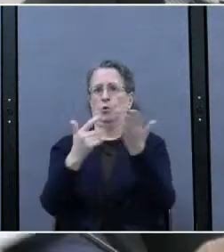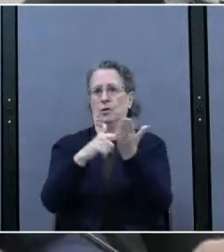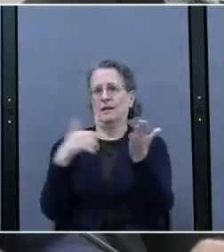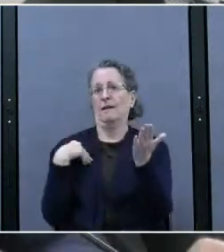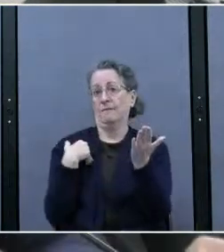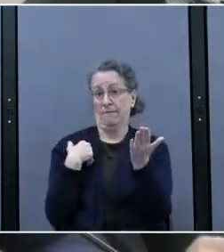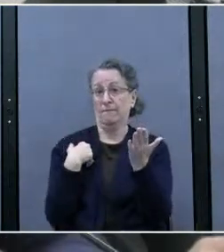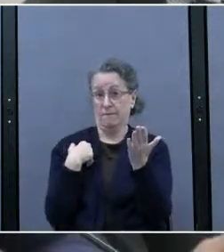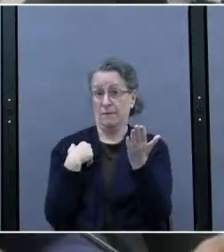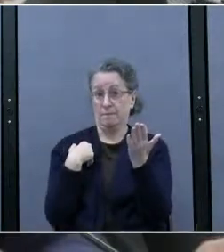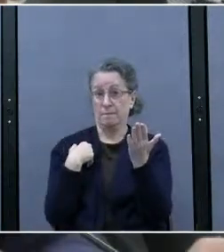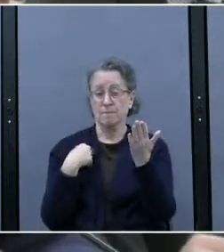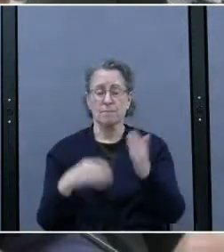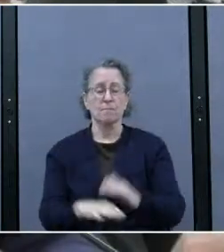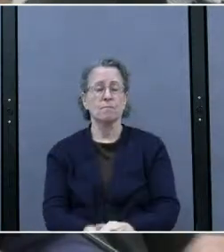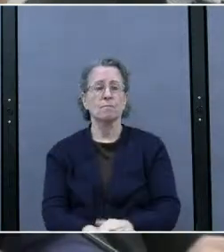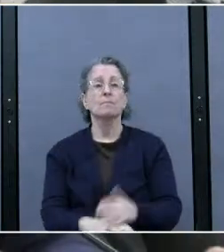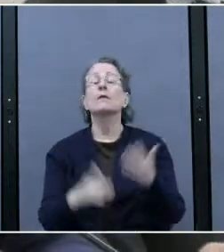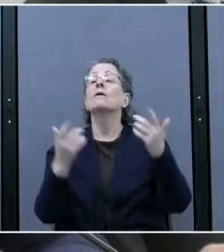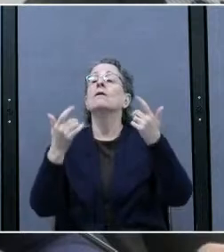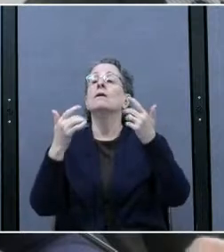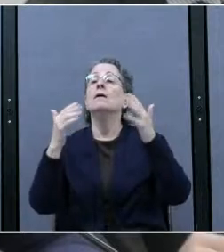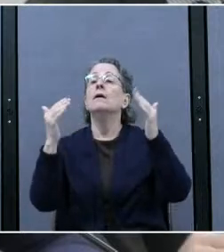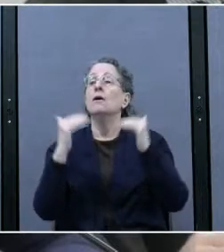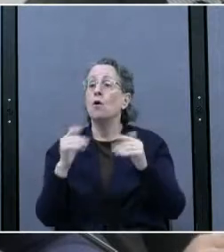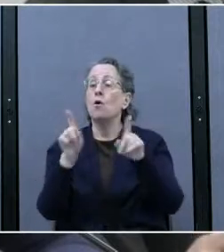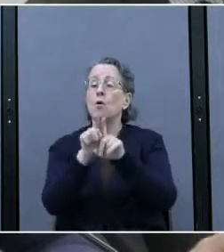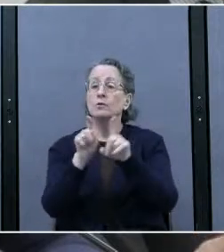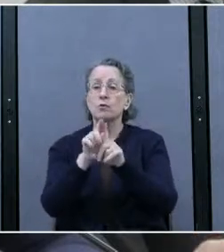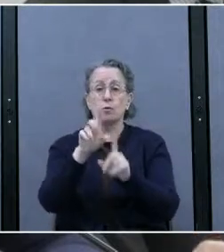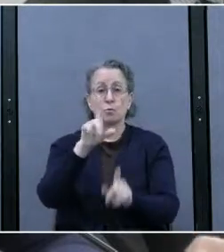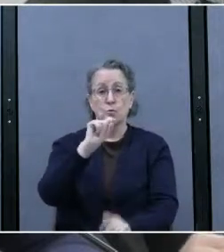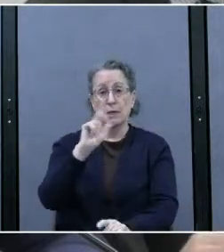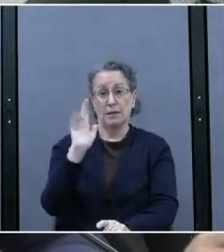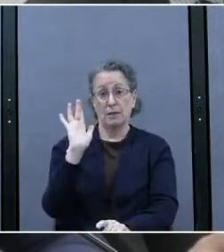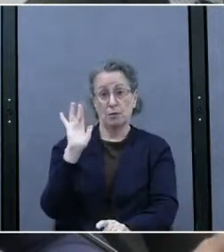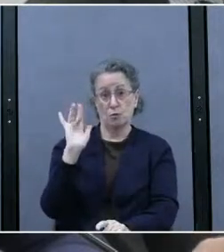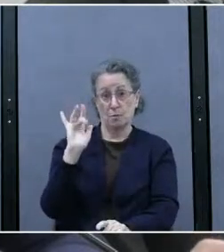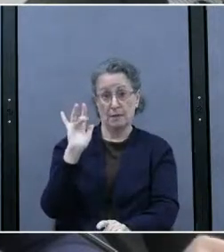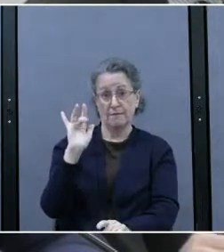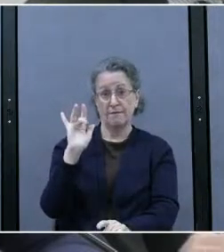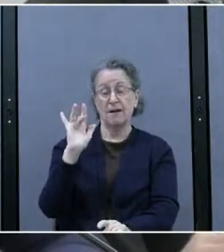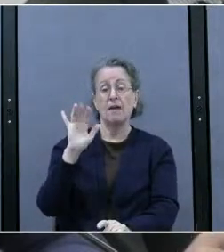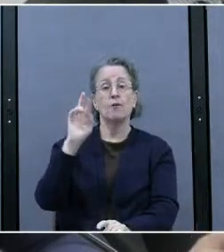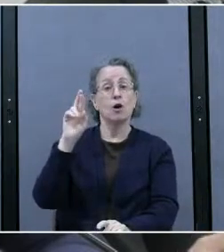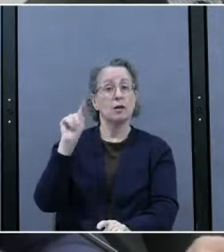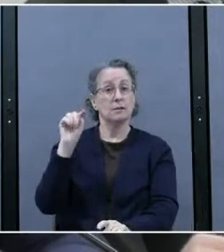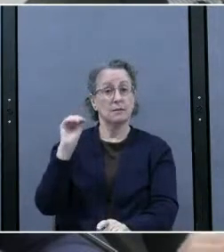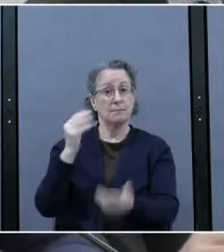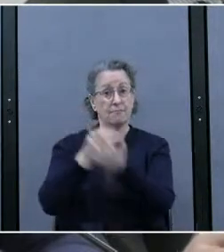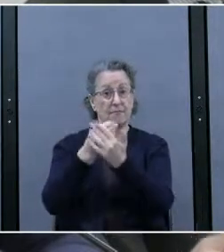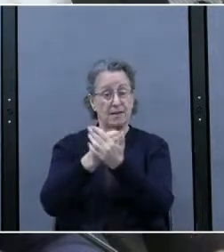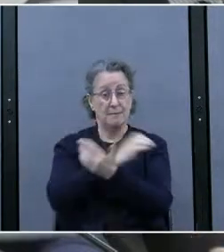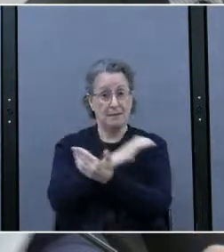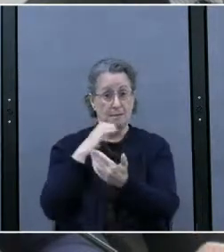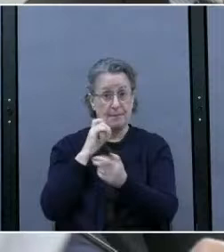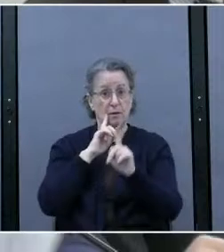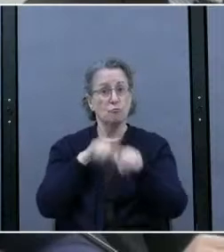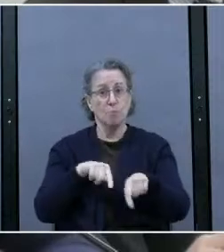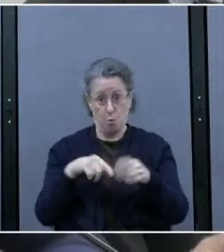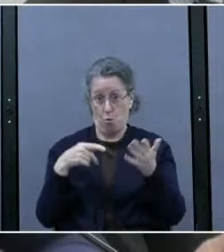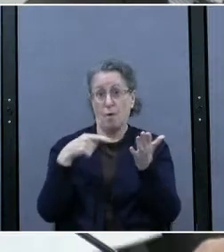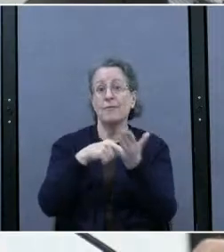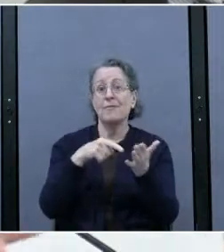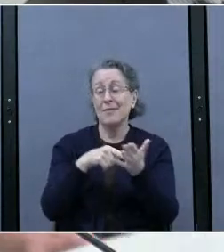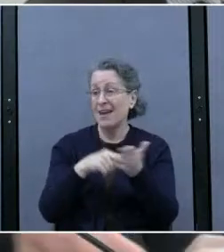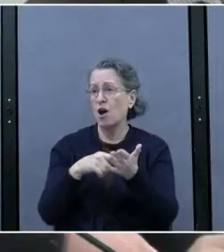you should get the 2025 Representative Town Meeting Finance Committee report. And I want to congratulate that committee on a